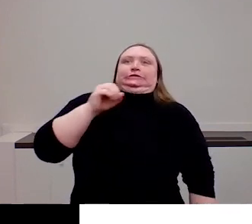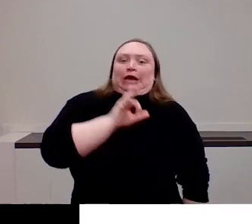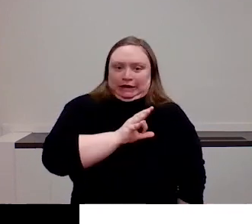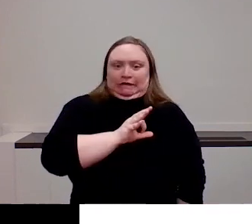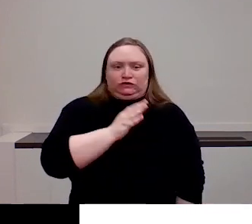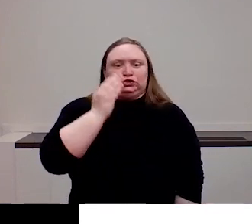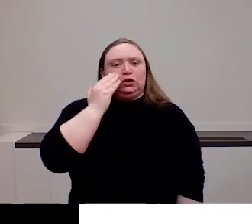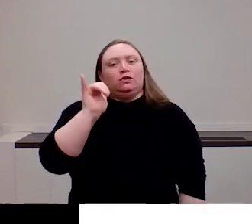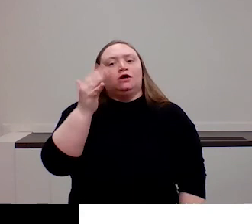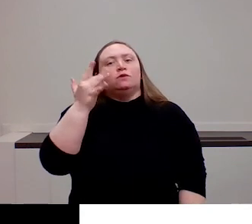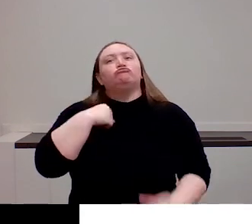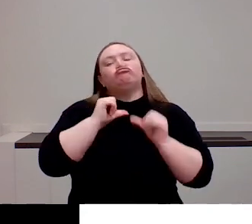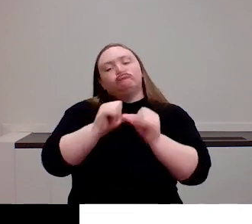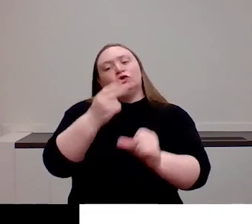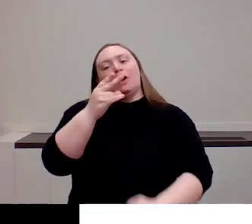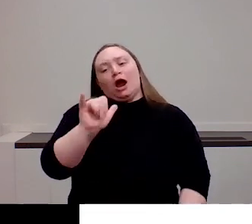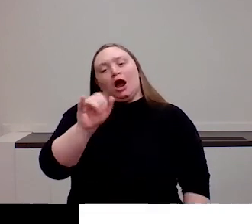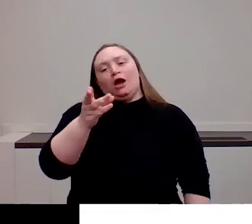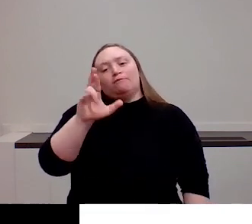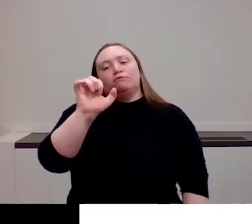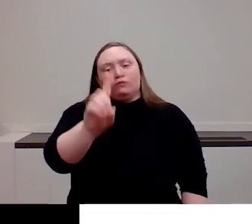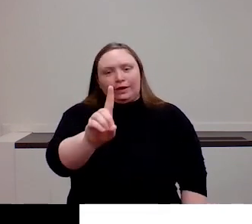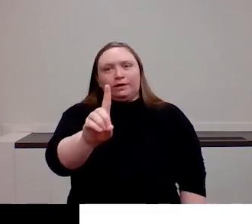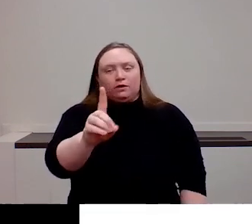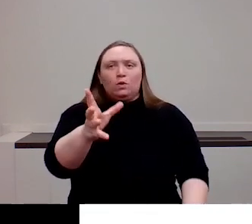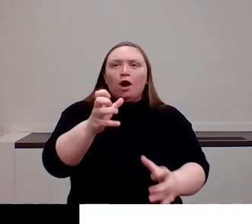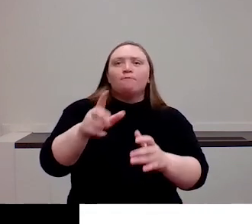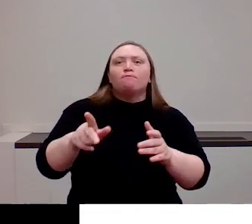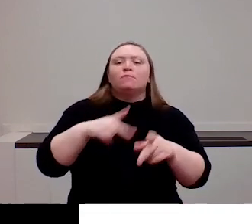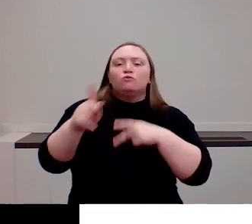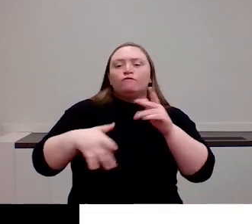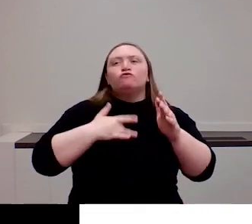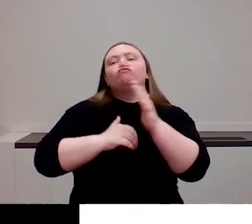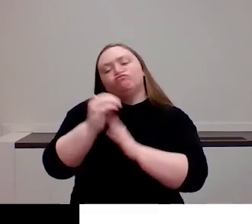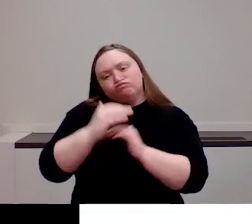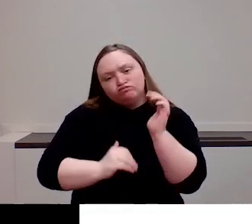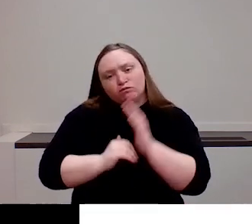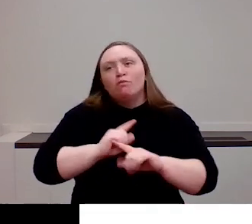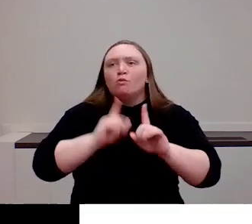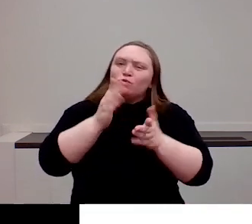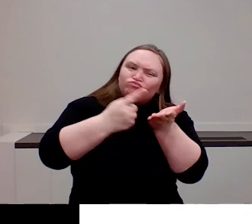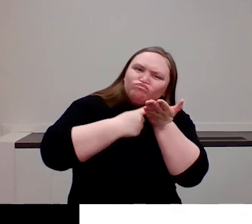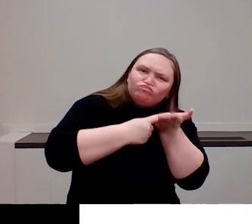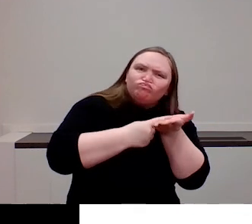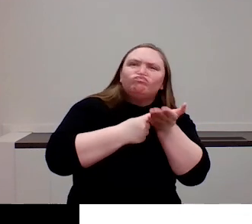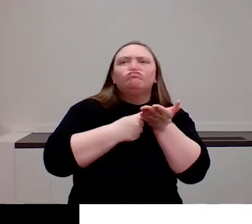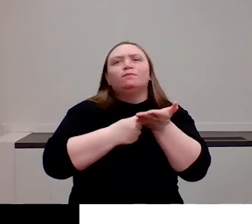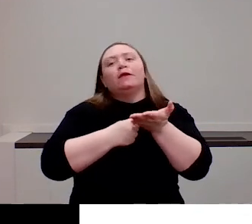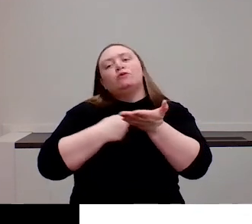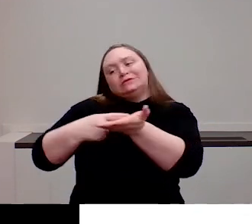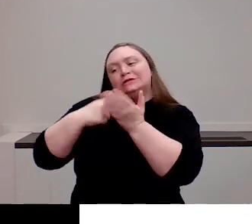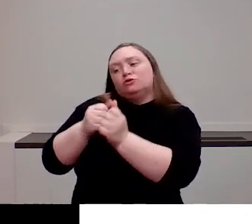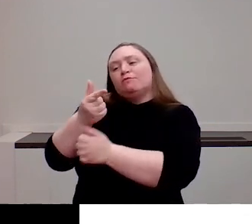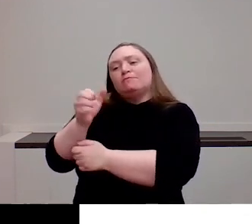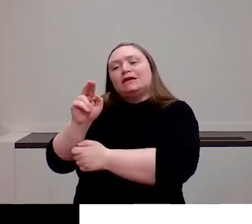that's why we kind of did a hybrid, just kind of keep everybody what they're comfortable with doing. So we'll take a look at that and we'll get with Mr.